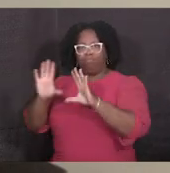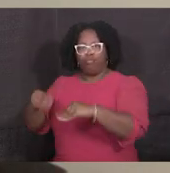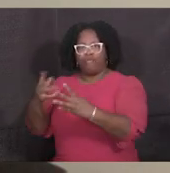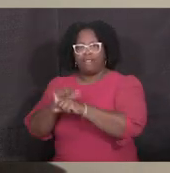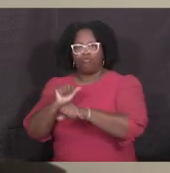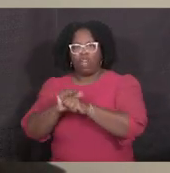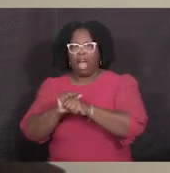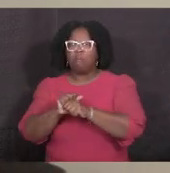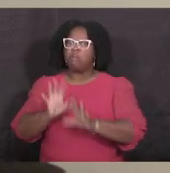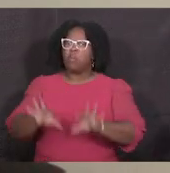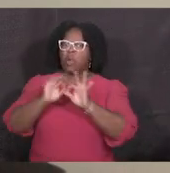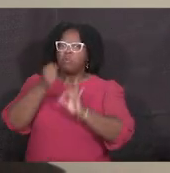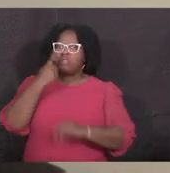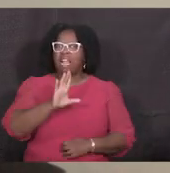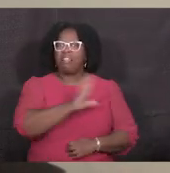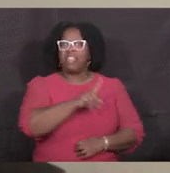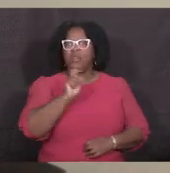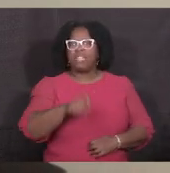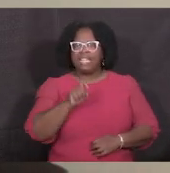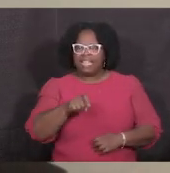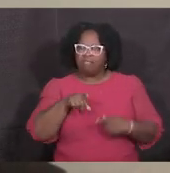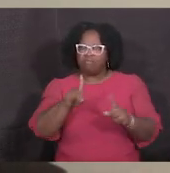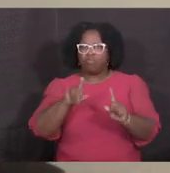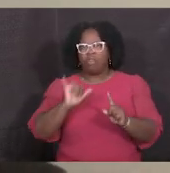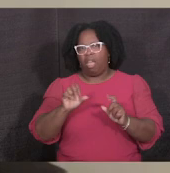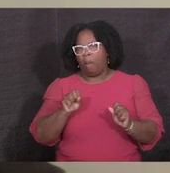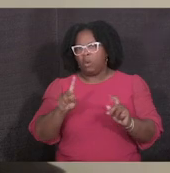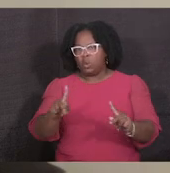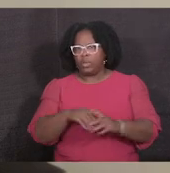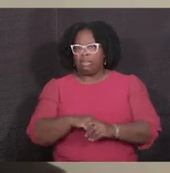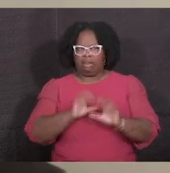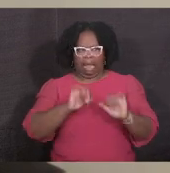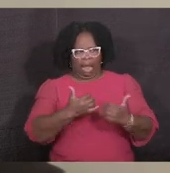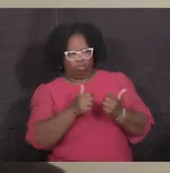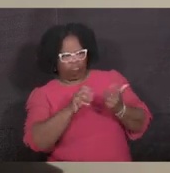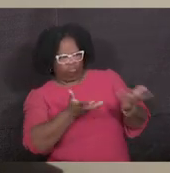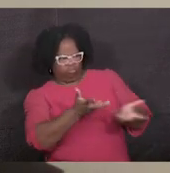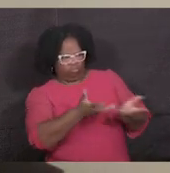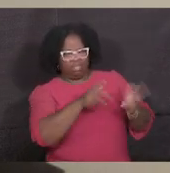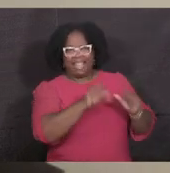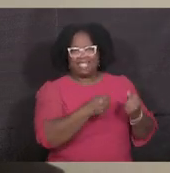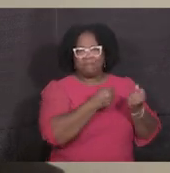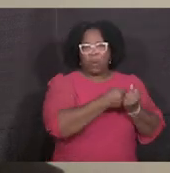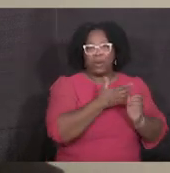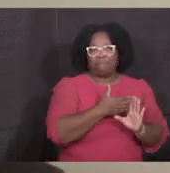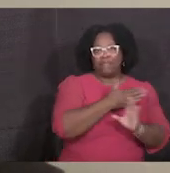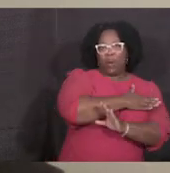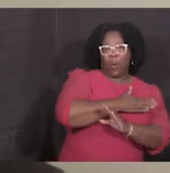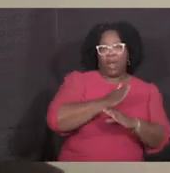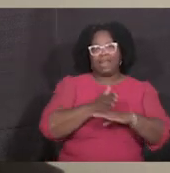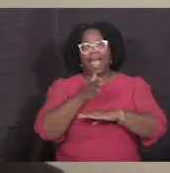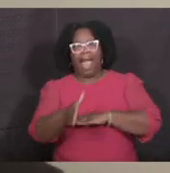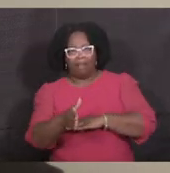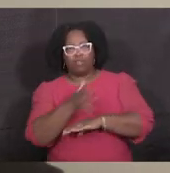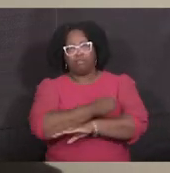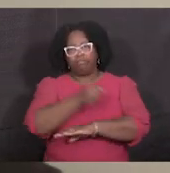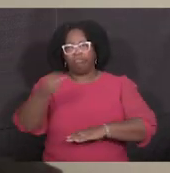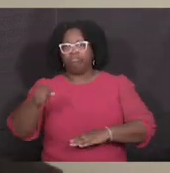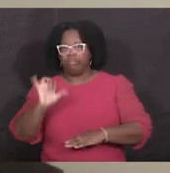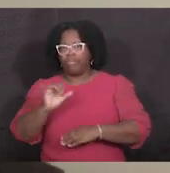needs they will have coming into that opportunity and how they need to be supported before and after they've been placed in that